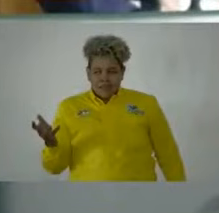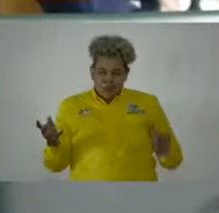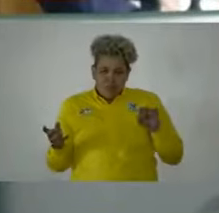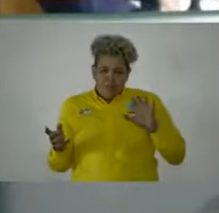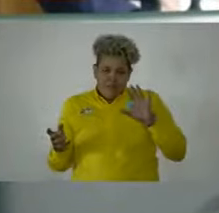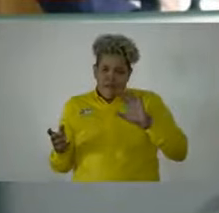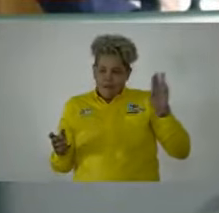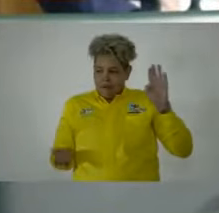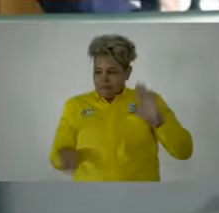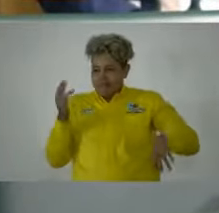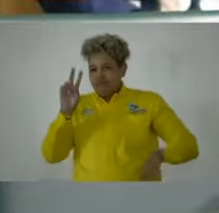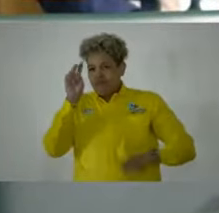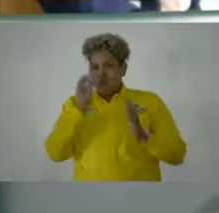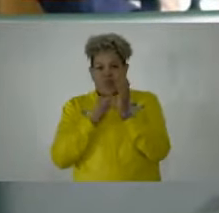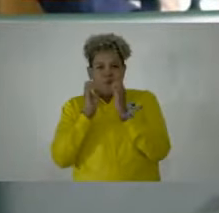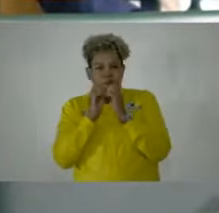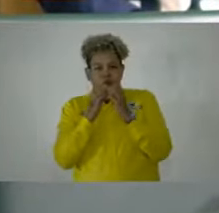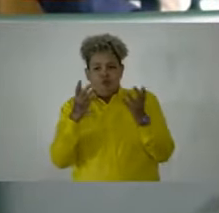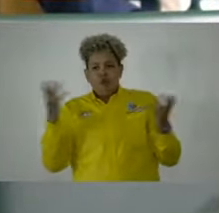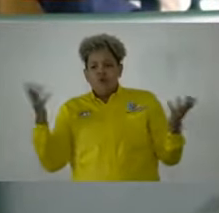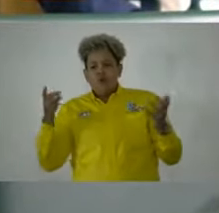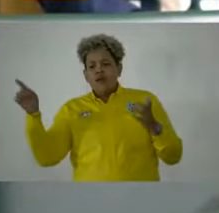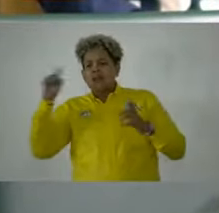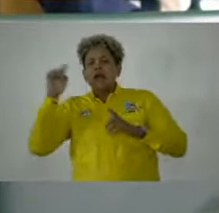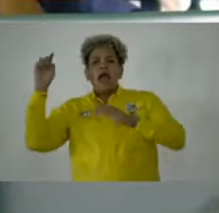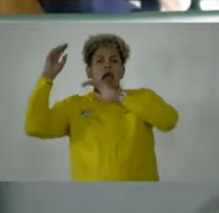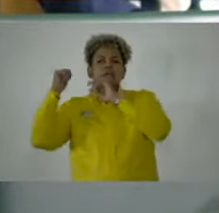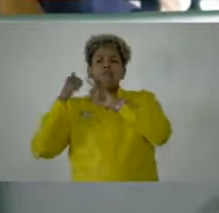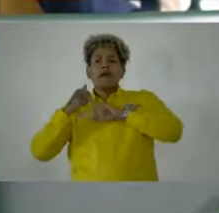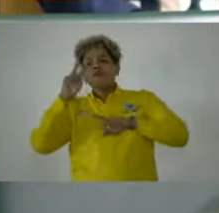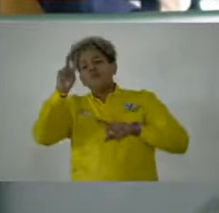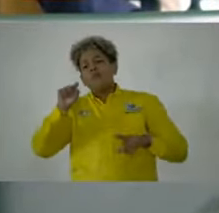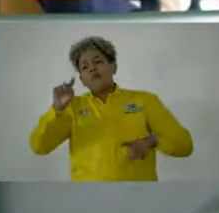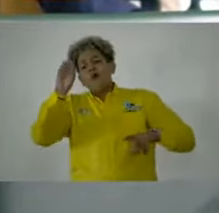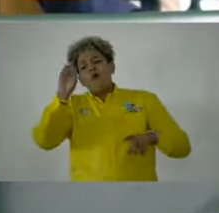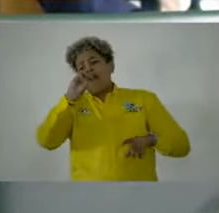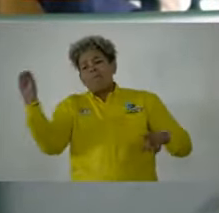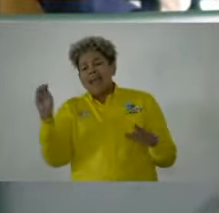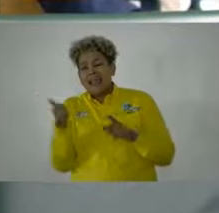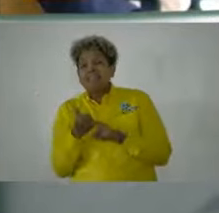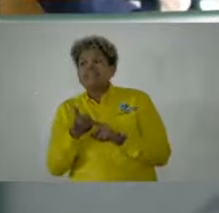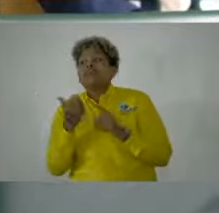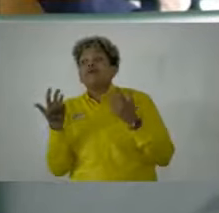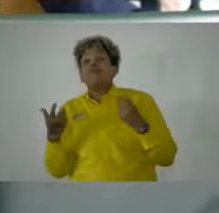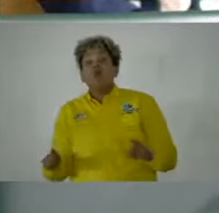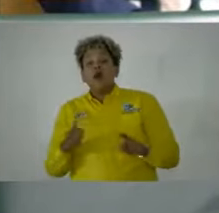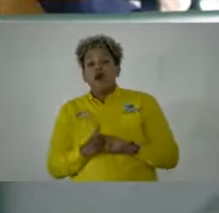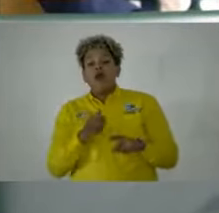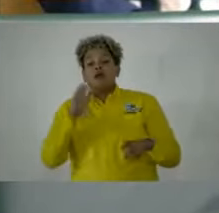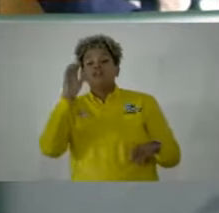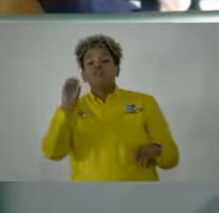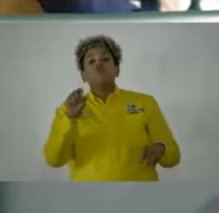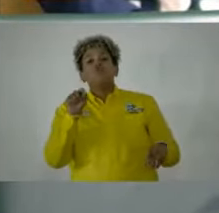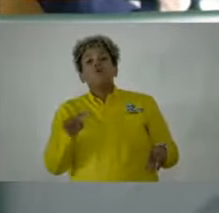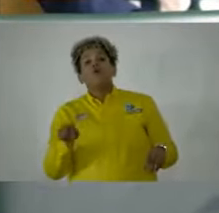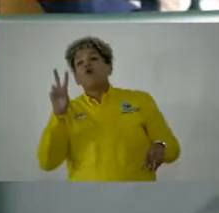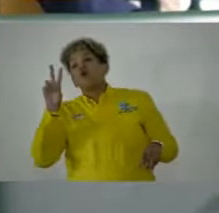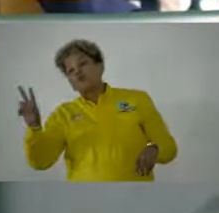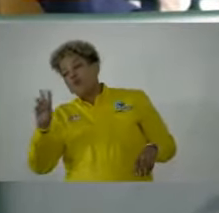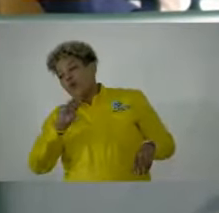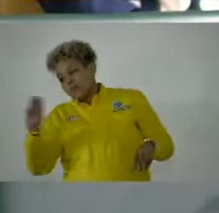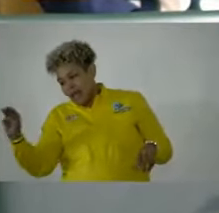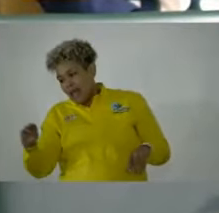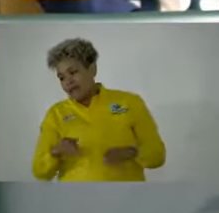That's $200,000. What they expected to be 2.0 million ended up being 0.2